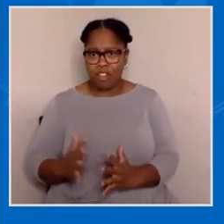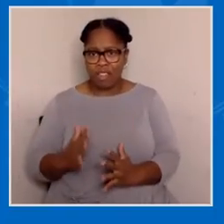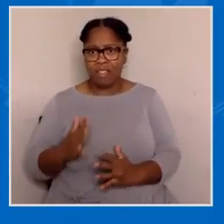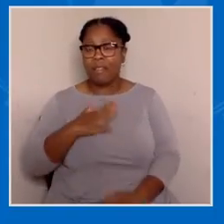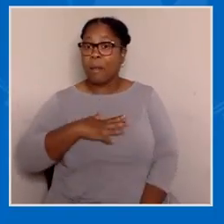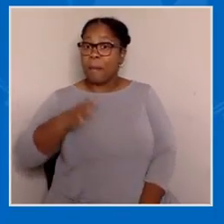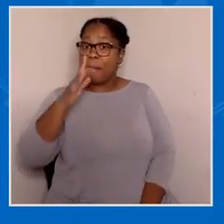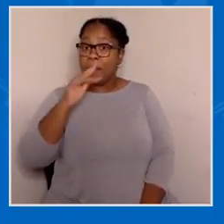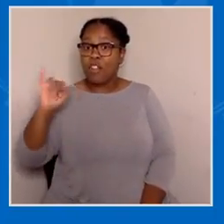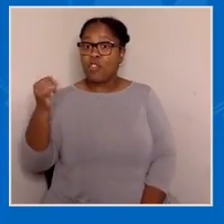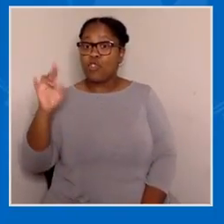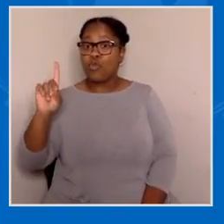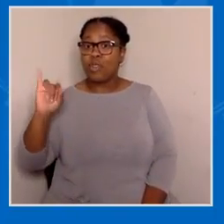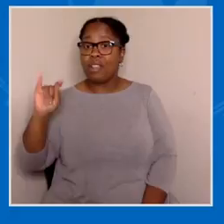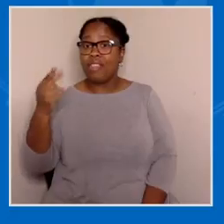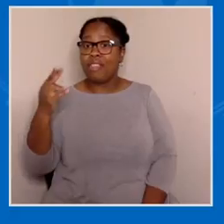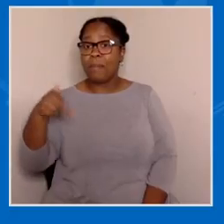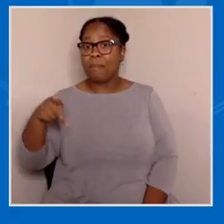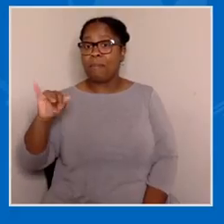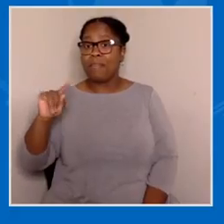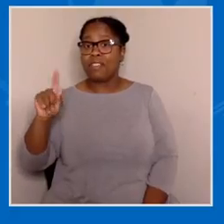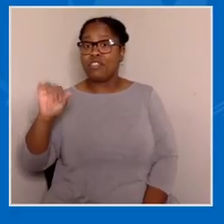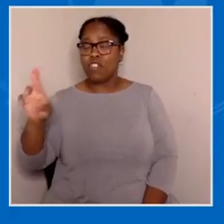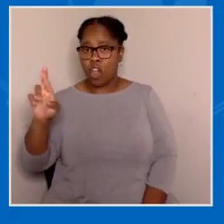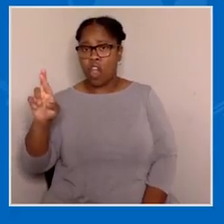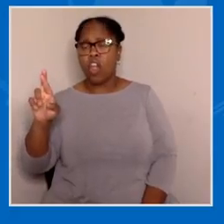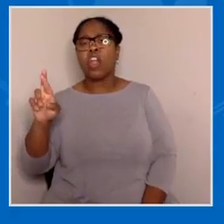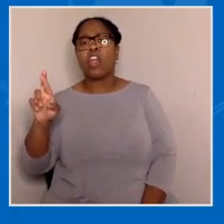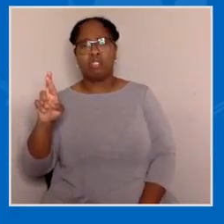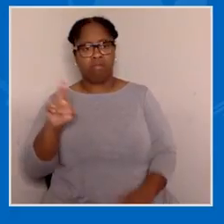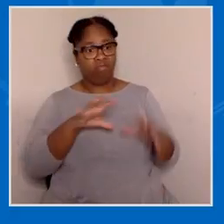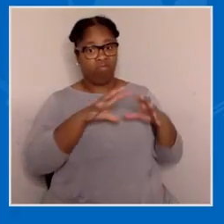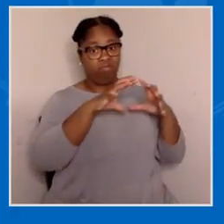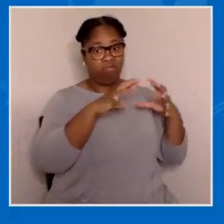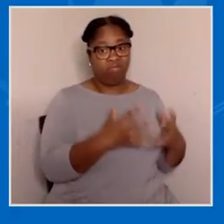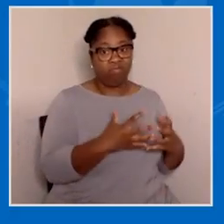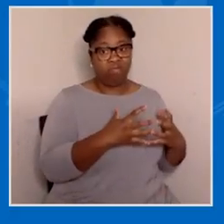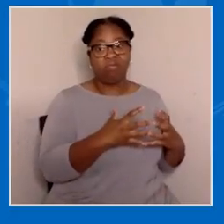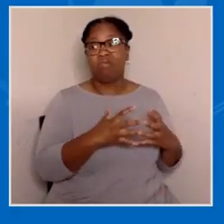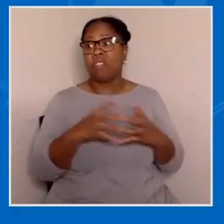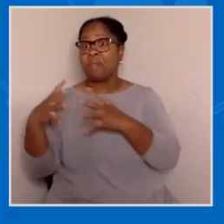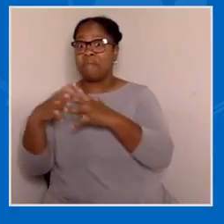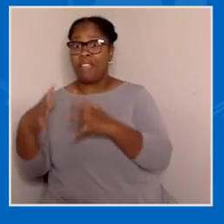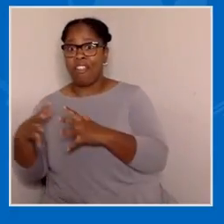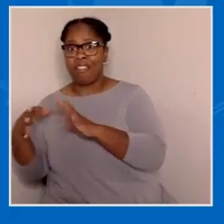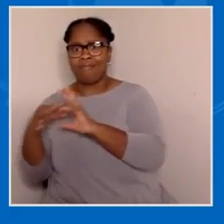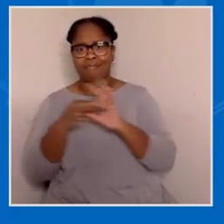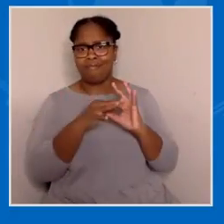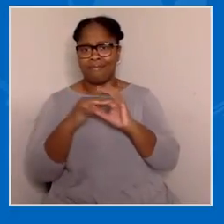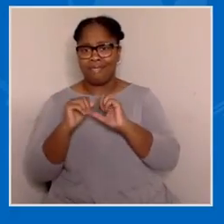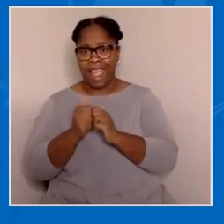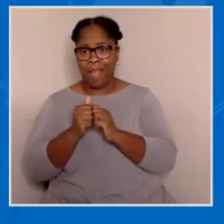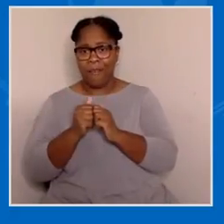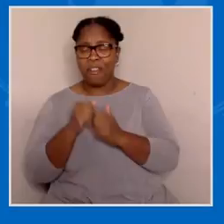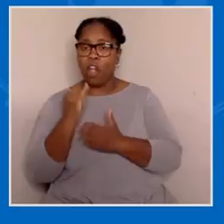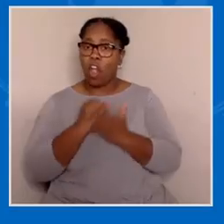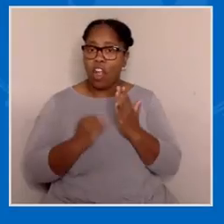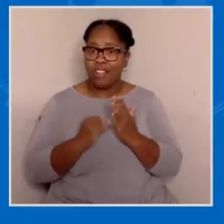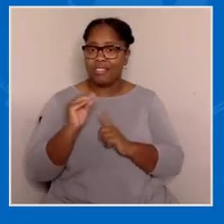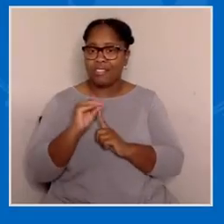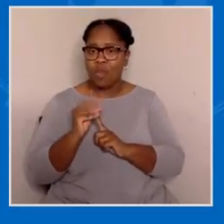Pizar, builds bridges between America and the world through arts and culture. She is my greatest